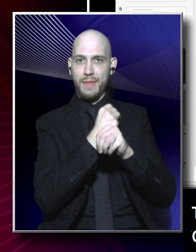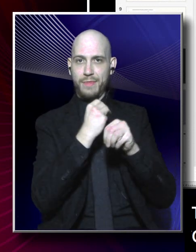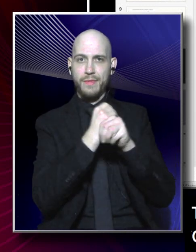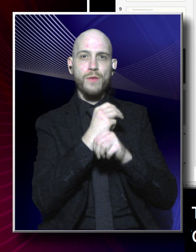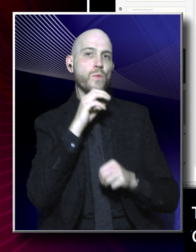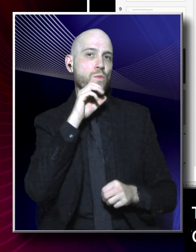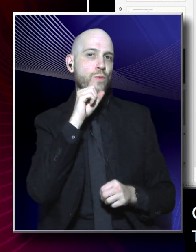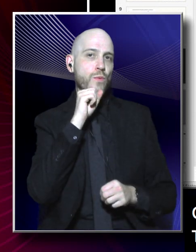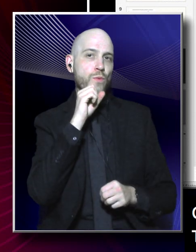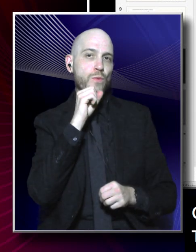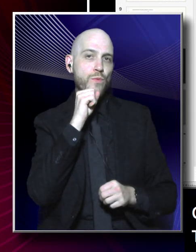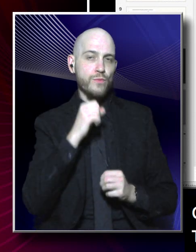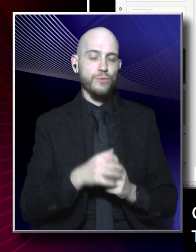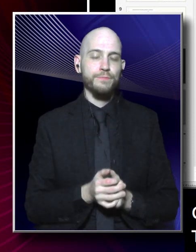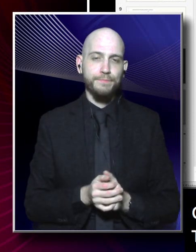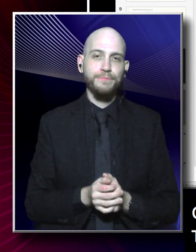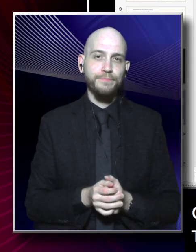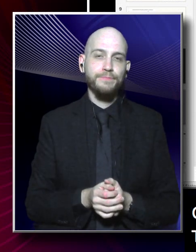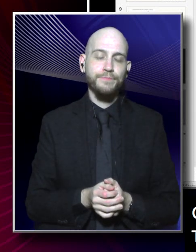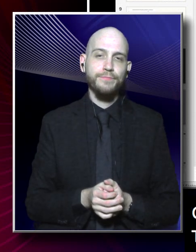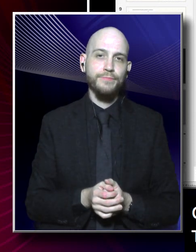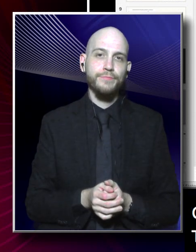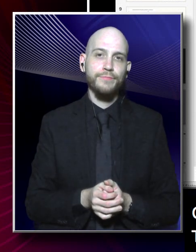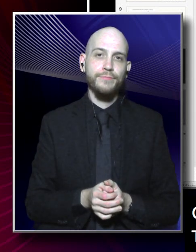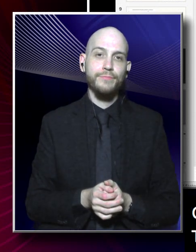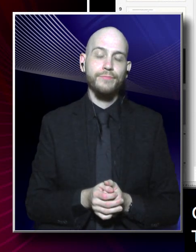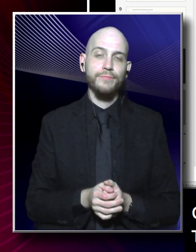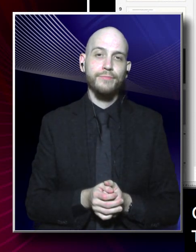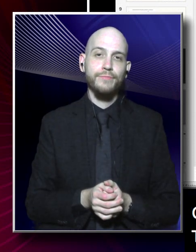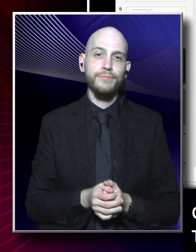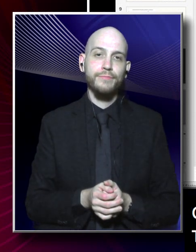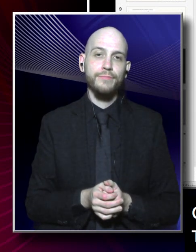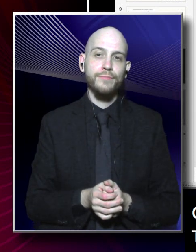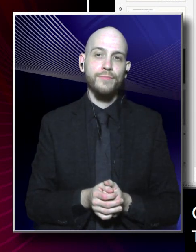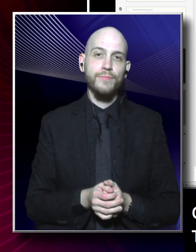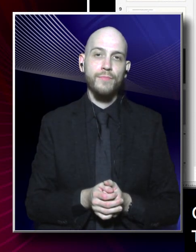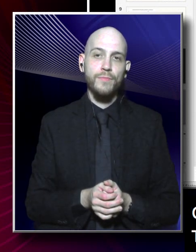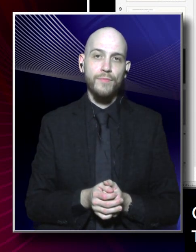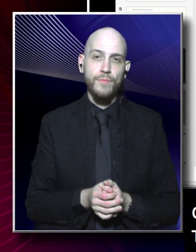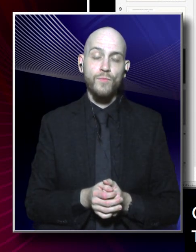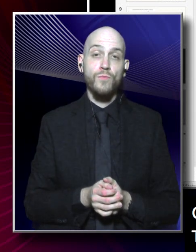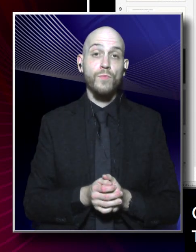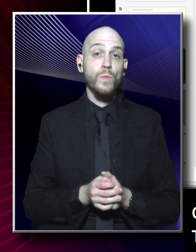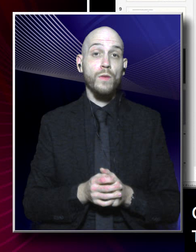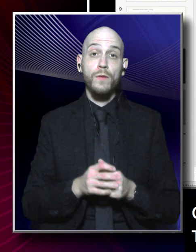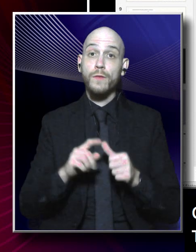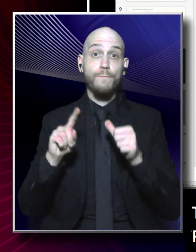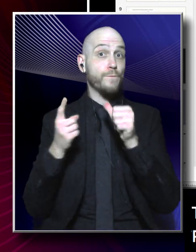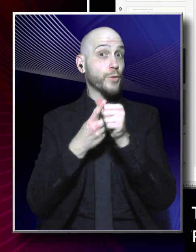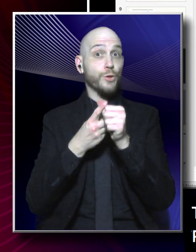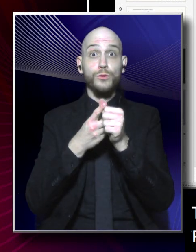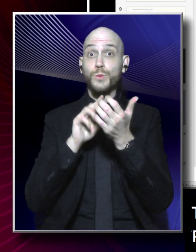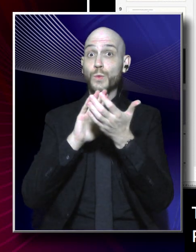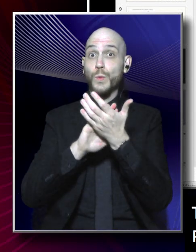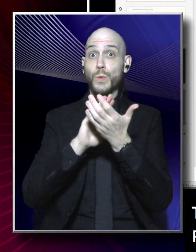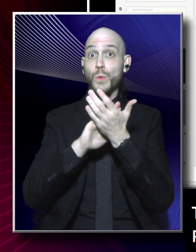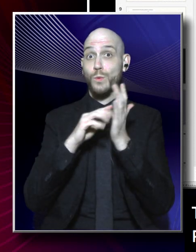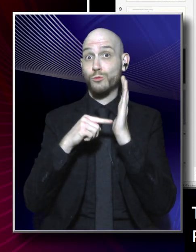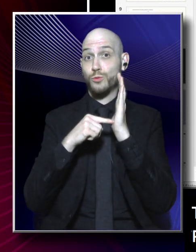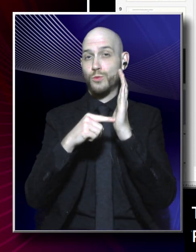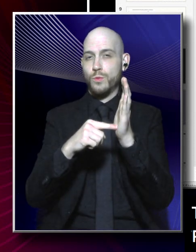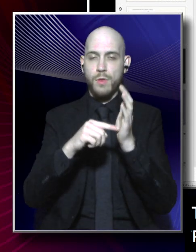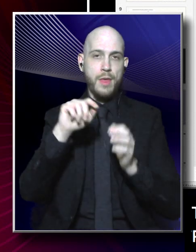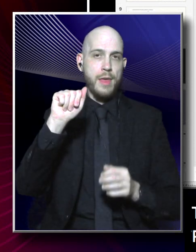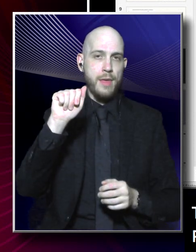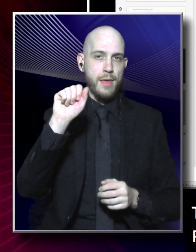orange colors. So the first school that we reported on is ASB. So the